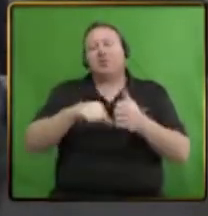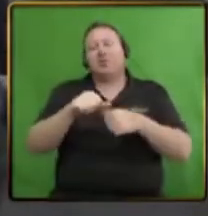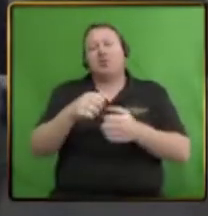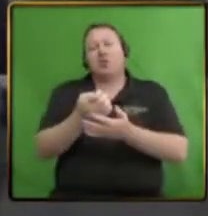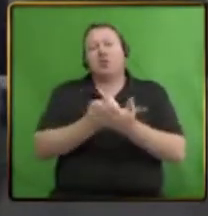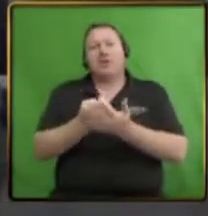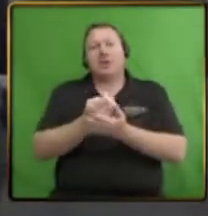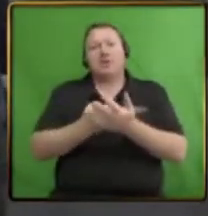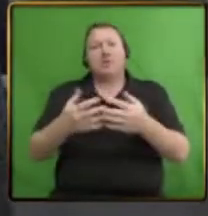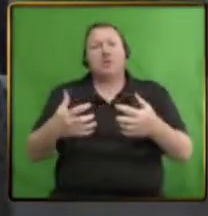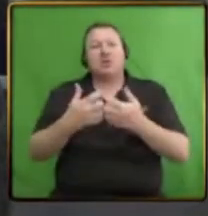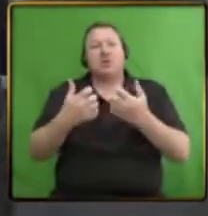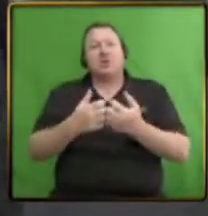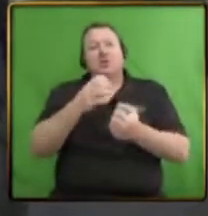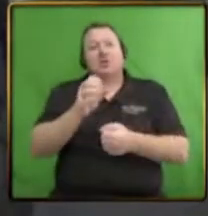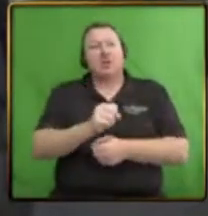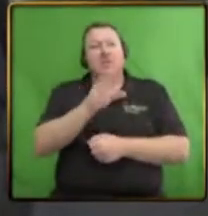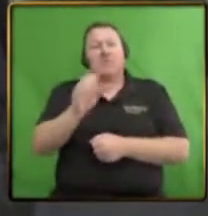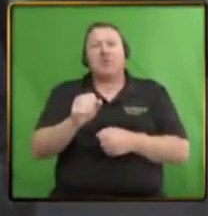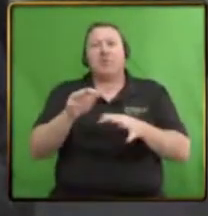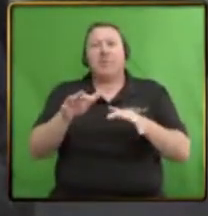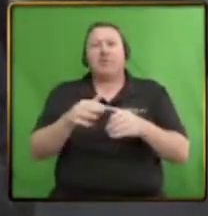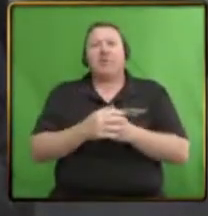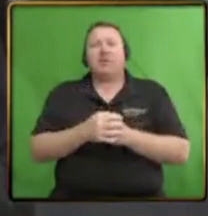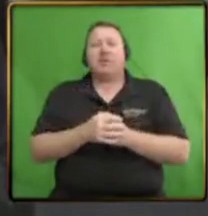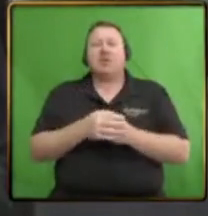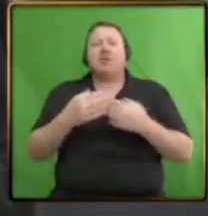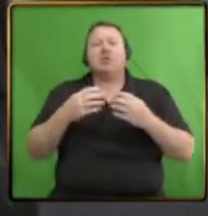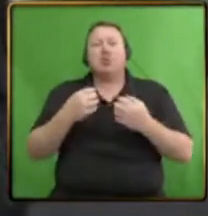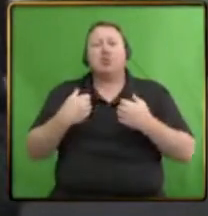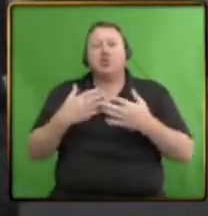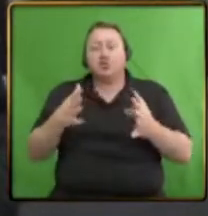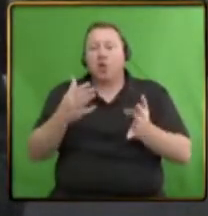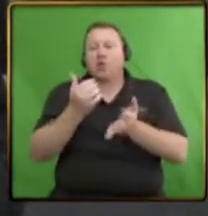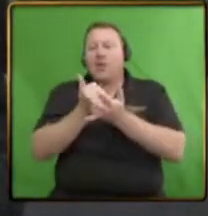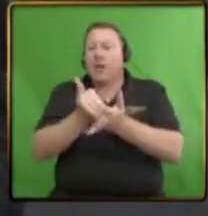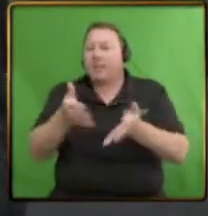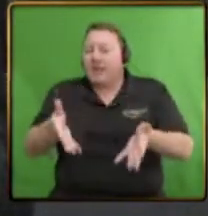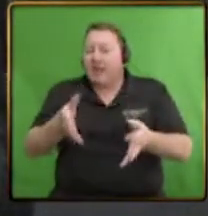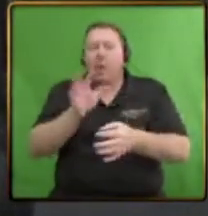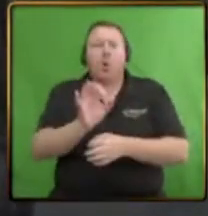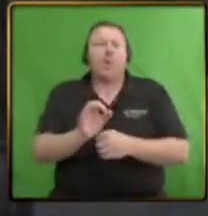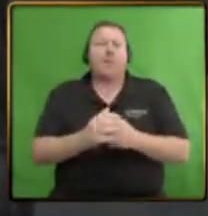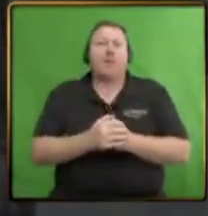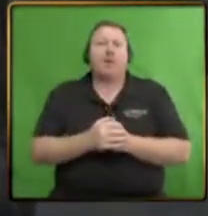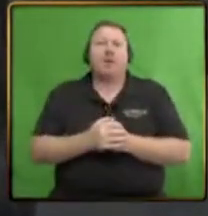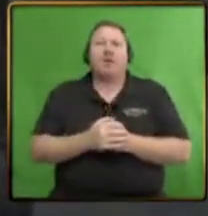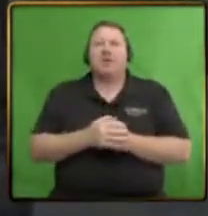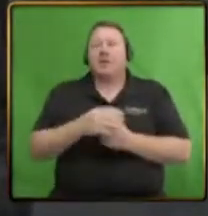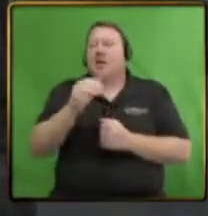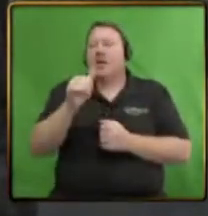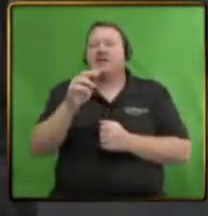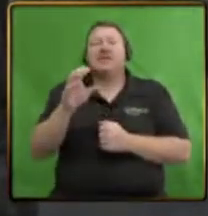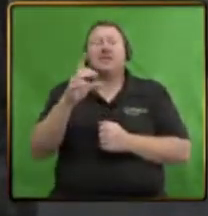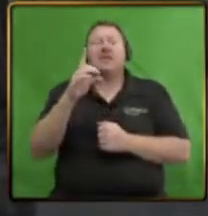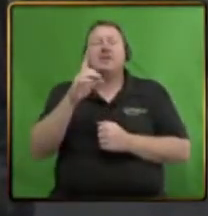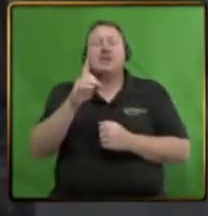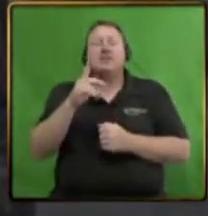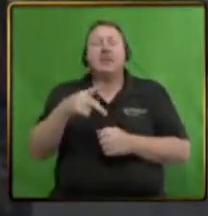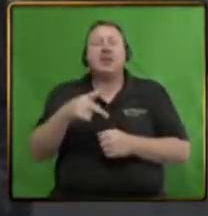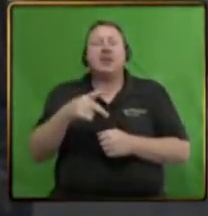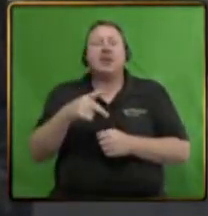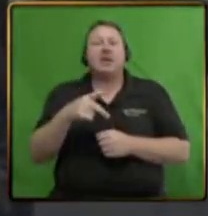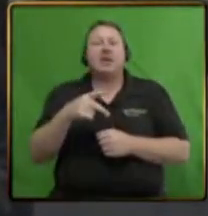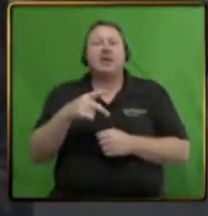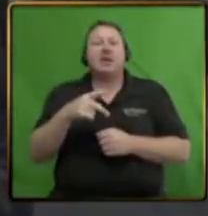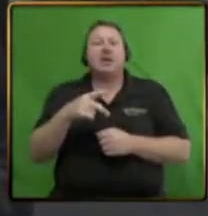by the majority of South Africans. Charity begins at home. And whilst the ACDP is not callous and is deeply saddened by the loss